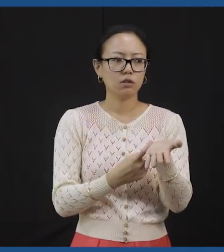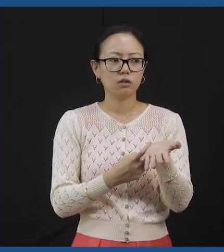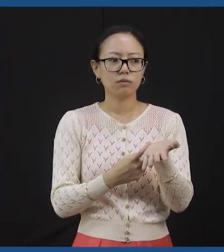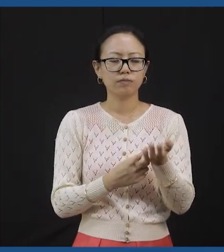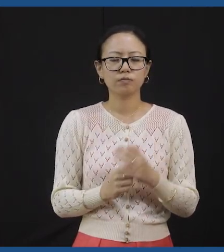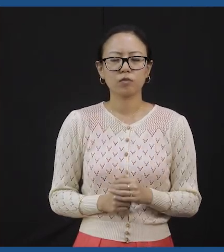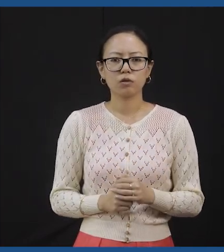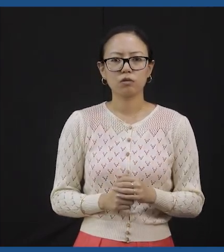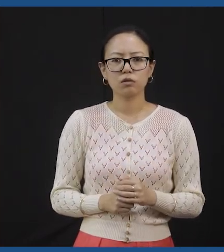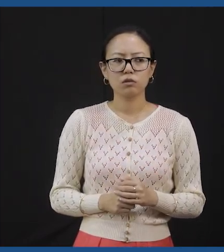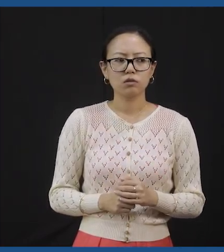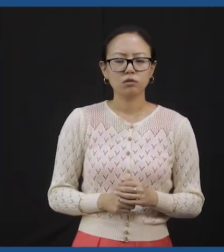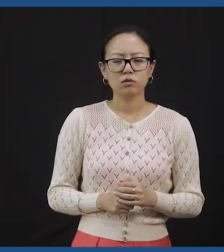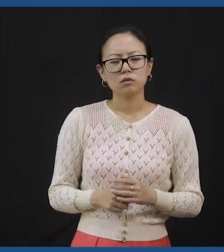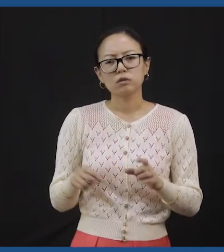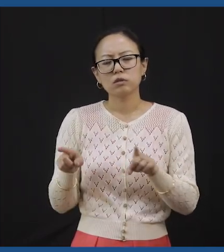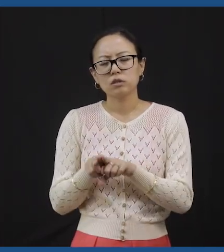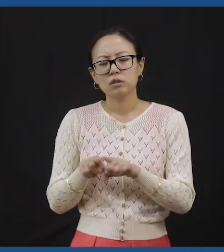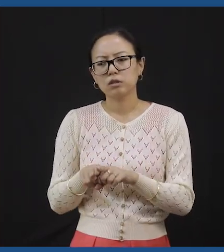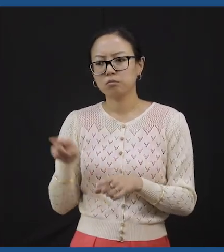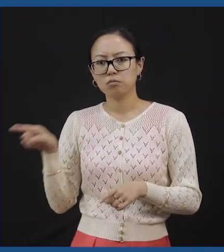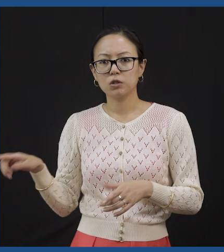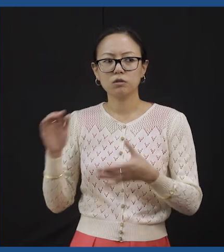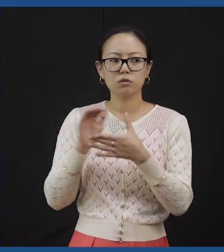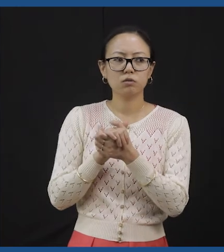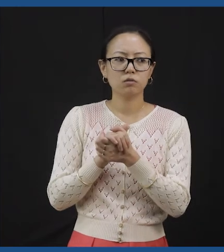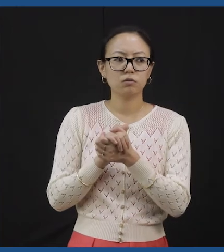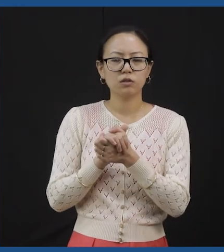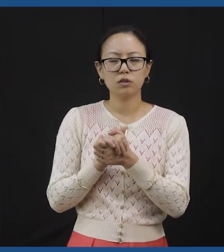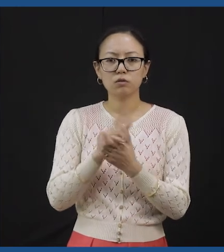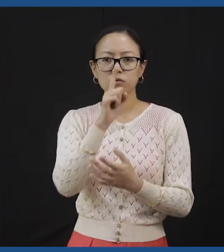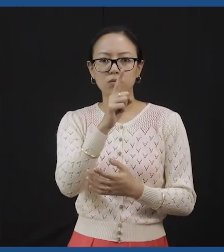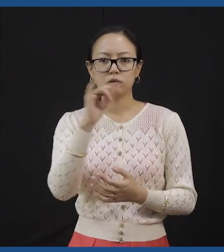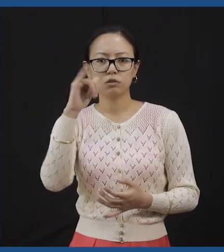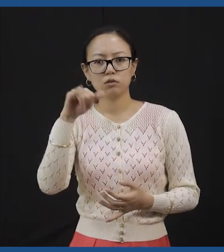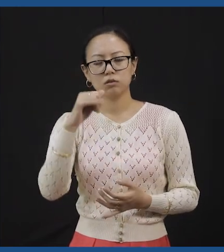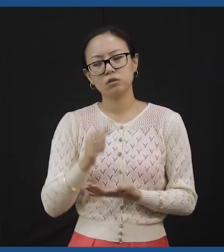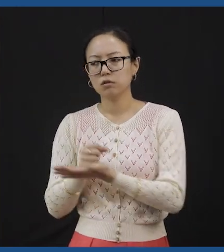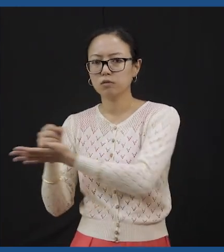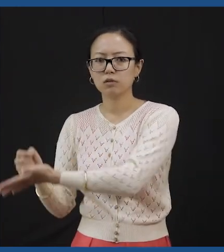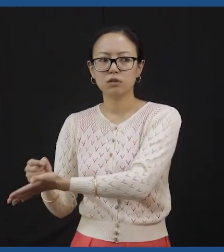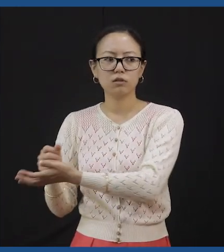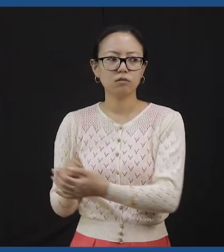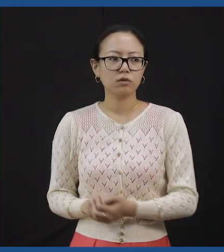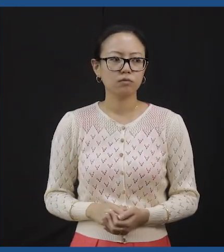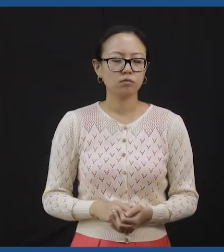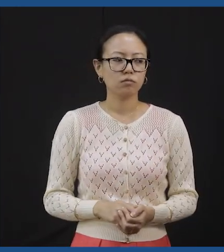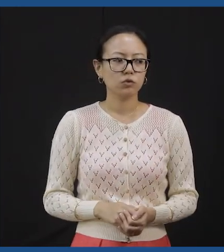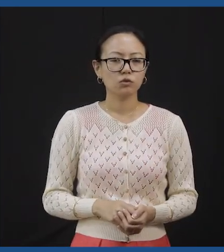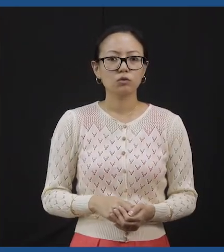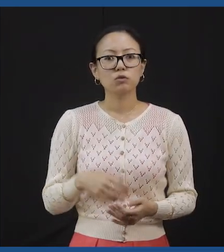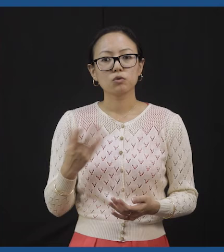79 stickers, which means at the first place, he had got 79 stickers. But again,